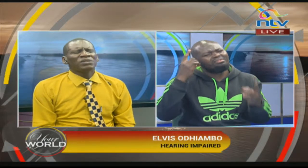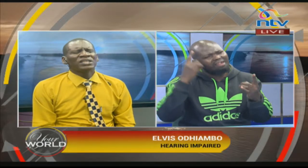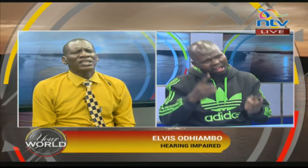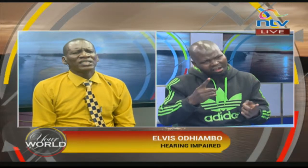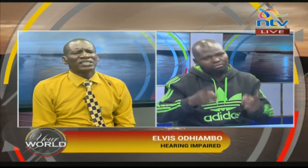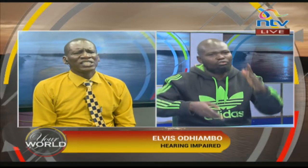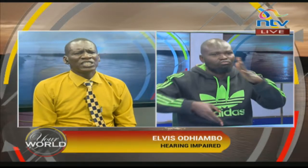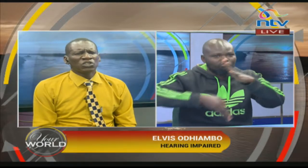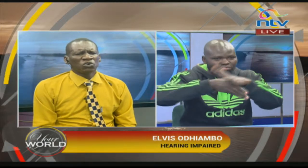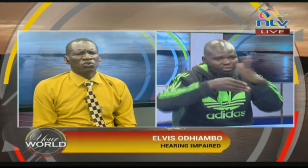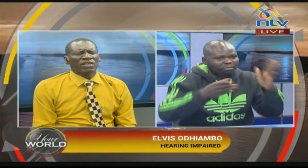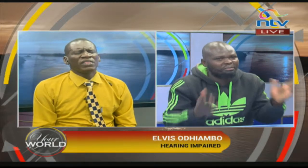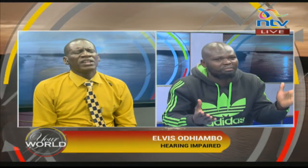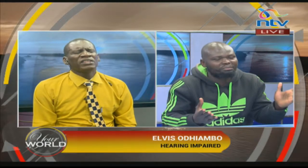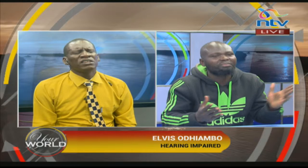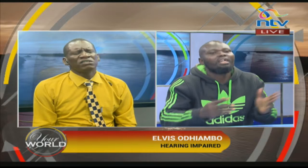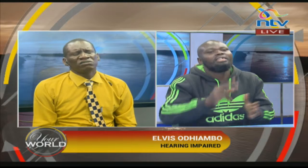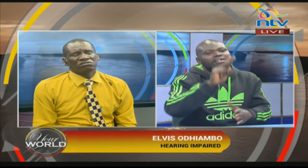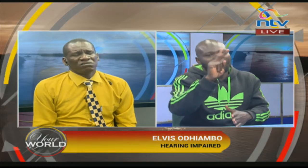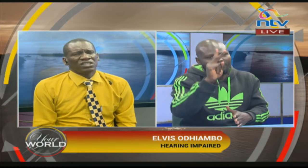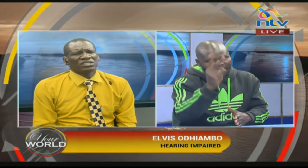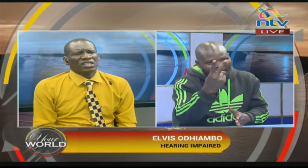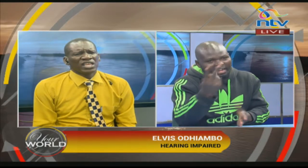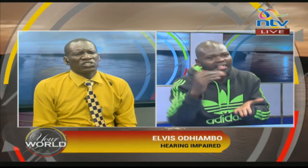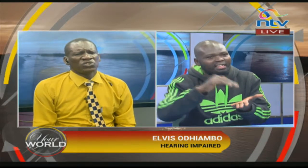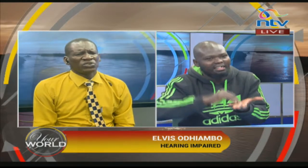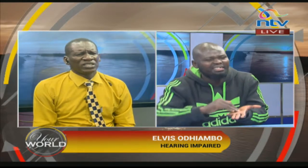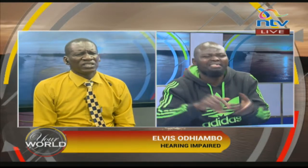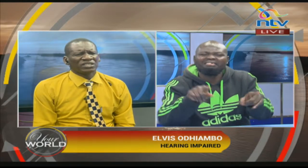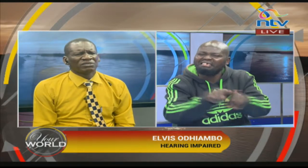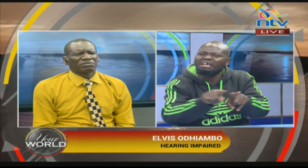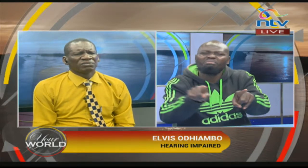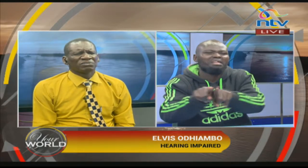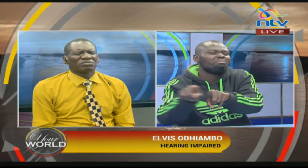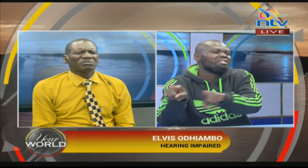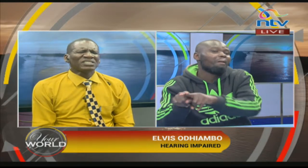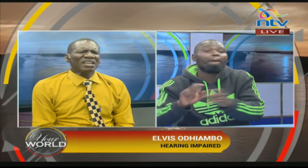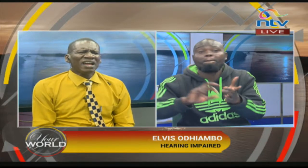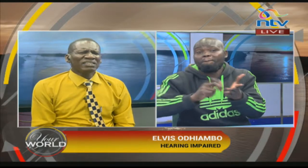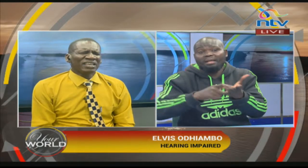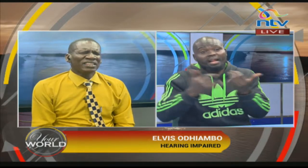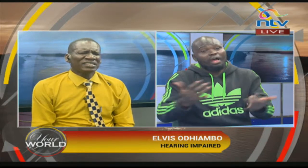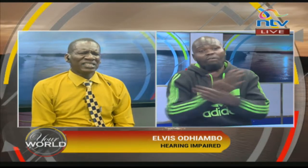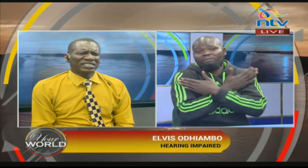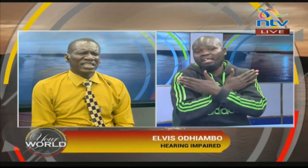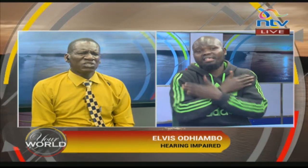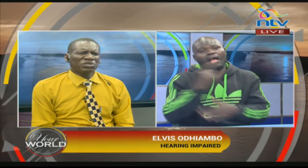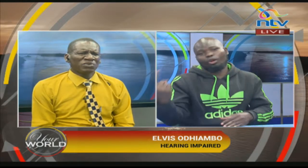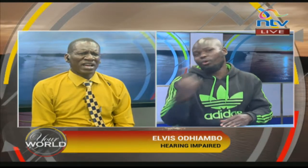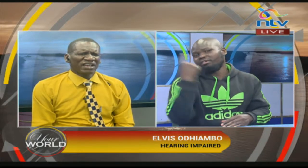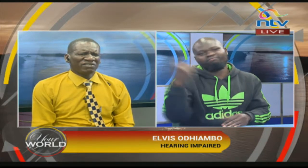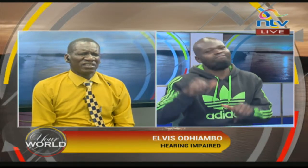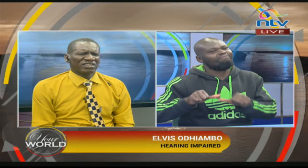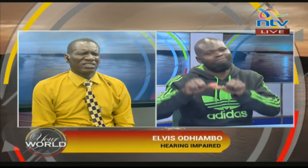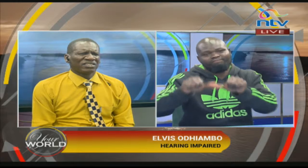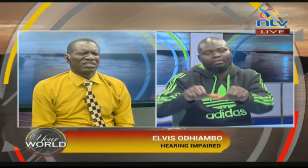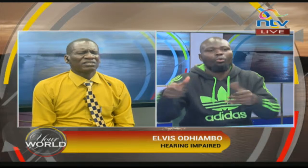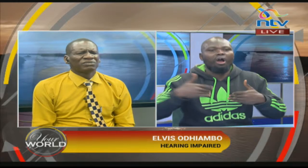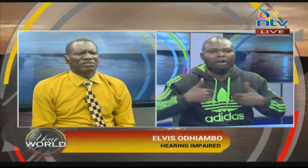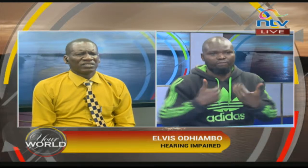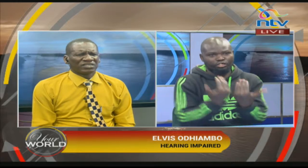have been cheating on you, and then they say they are sorry. And this is the challenge which we are having.